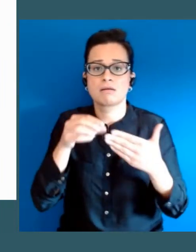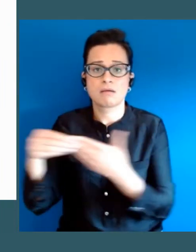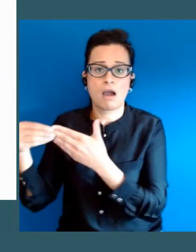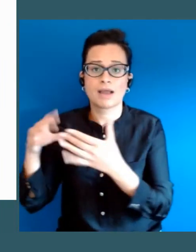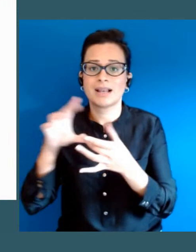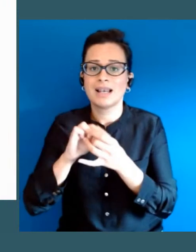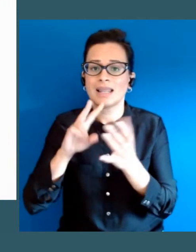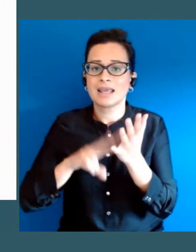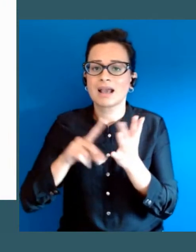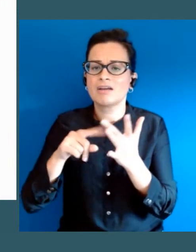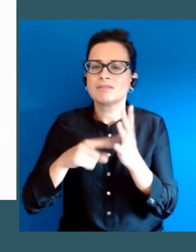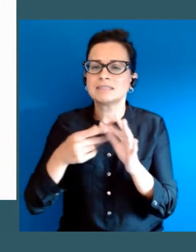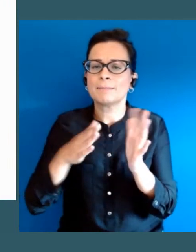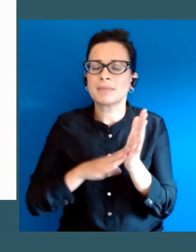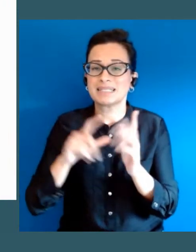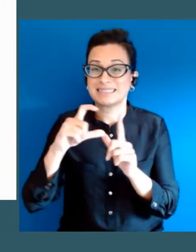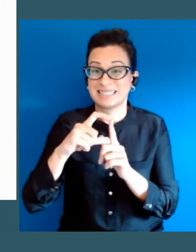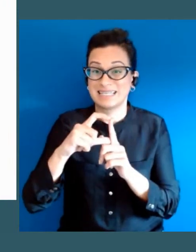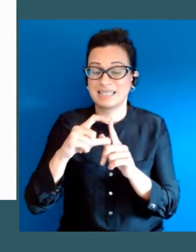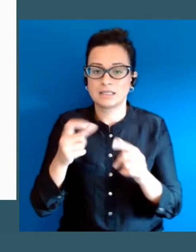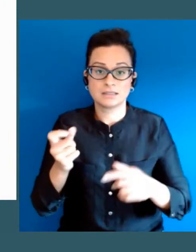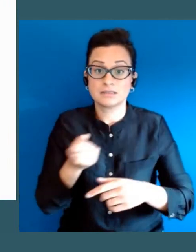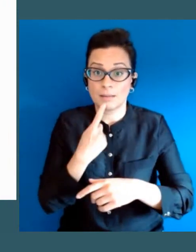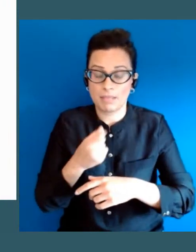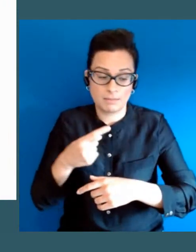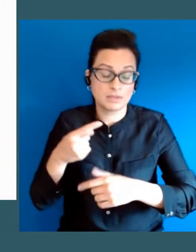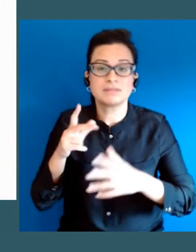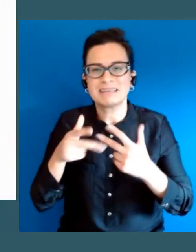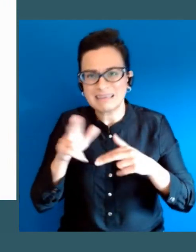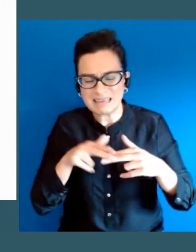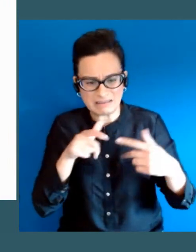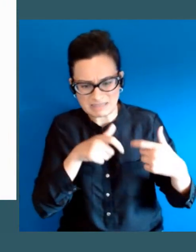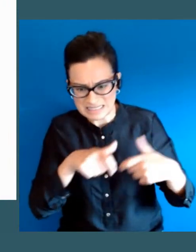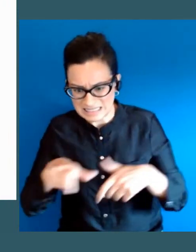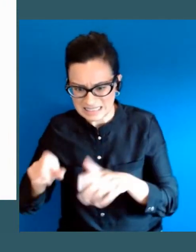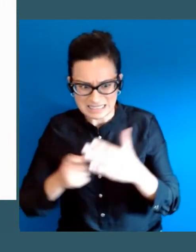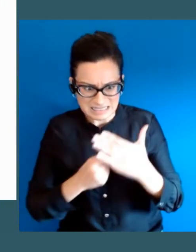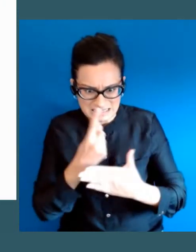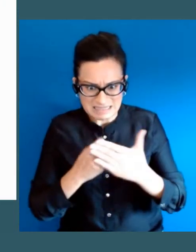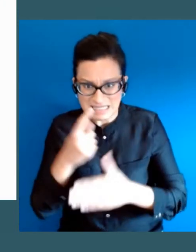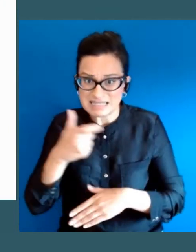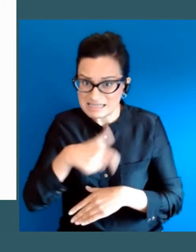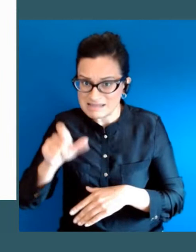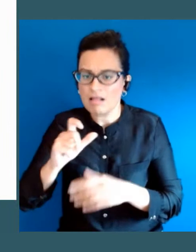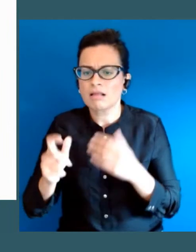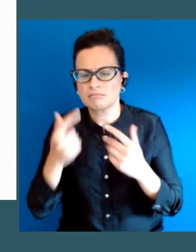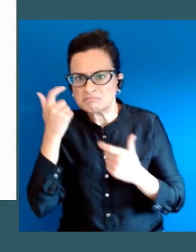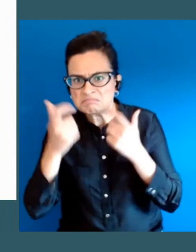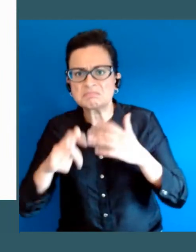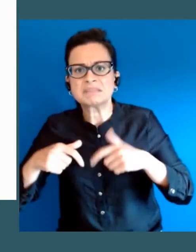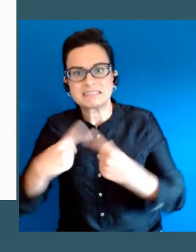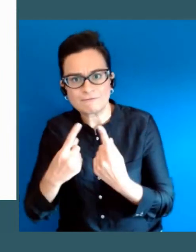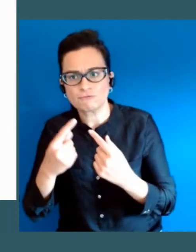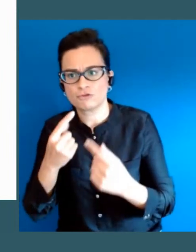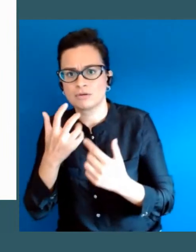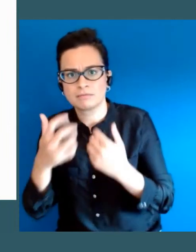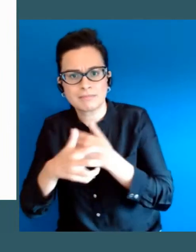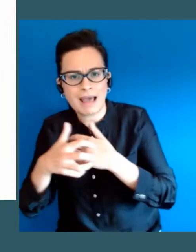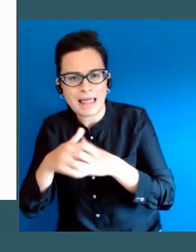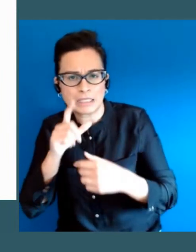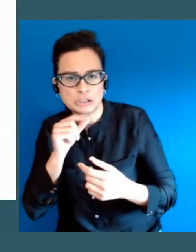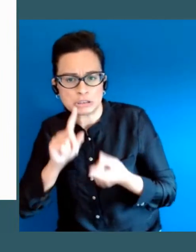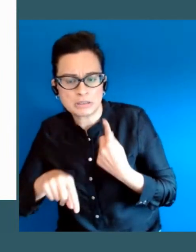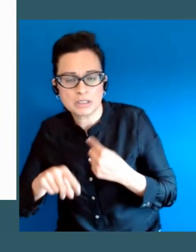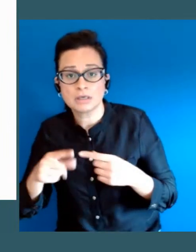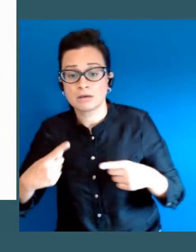supplement. And if symptoms are persisting, we may need to consider other food allergens, but it really does depend. So for instance, we see cross-reactivity